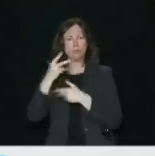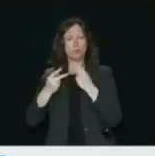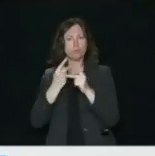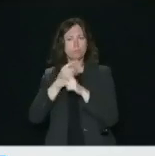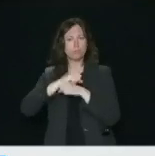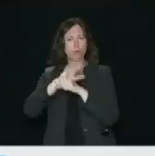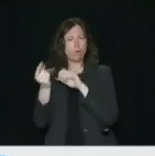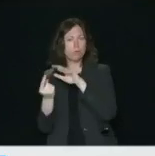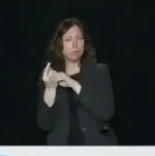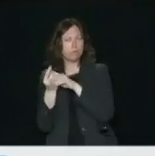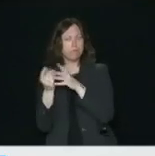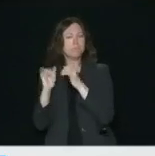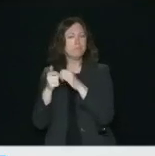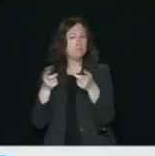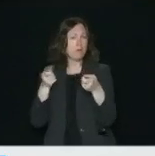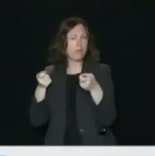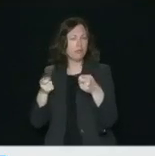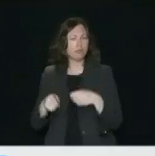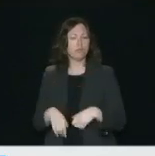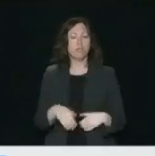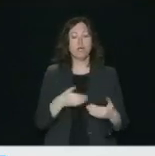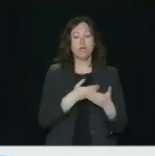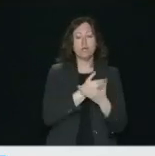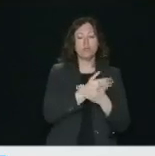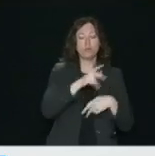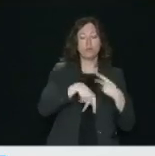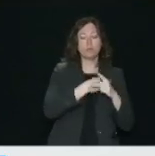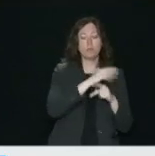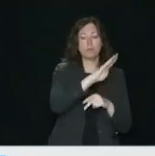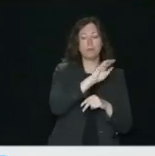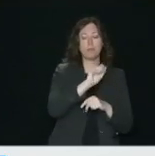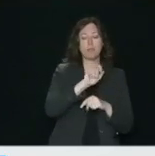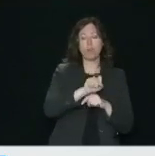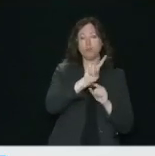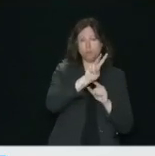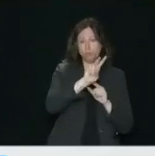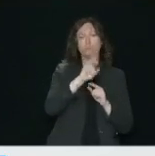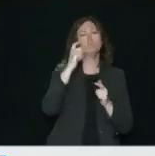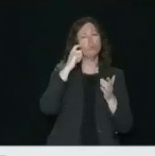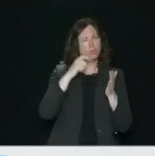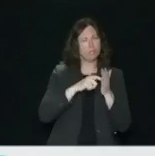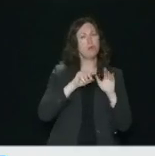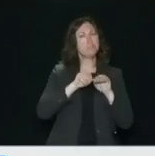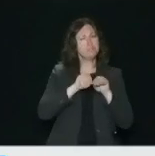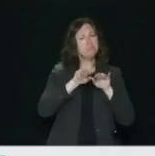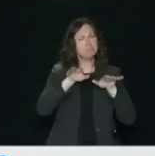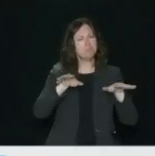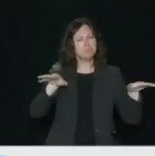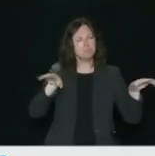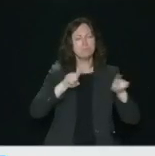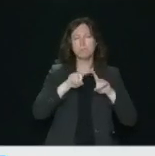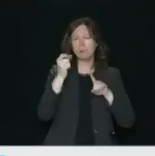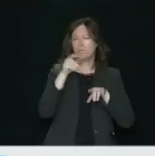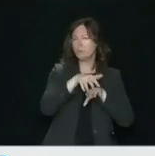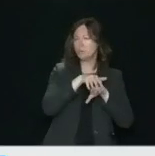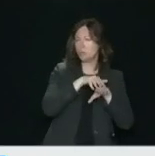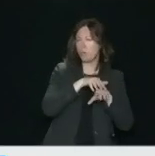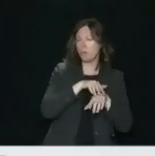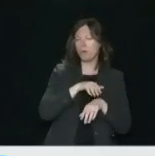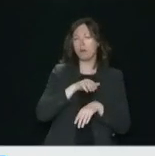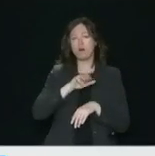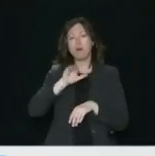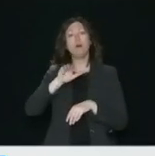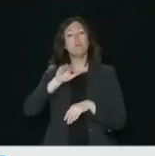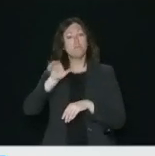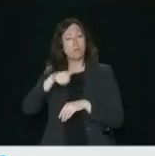Resources such as Wellness Together Canada provide people in Canada of all ages, 24 hours a day, 7 days a week,